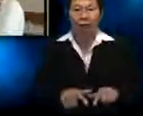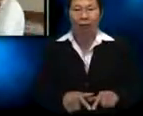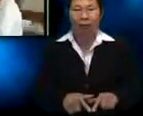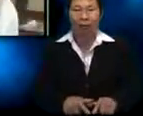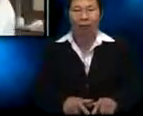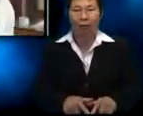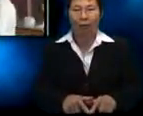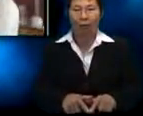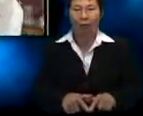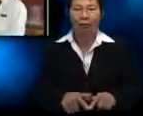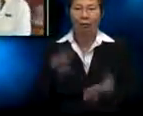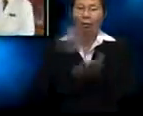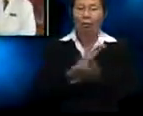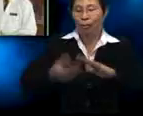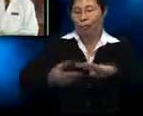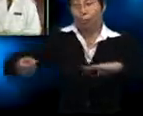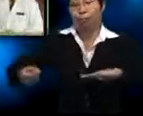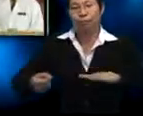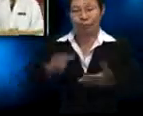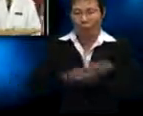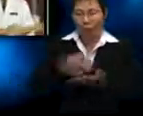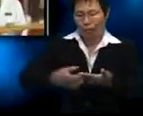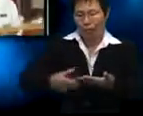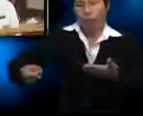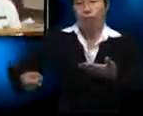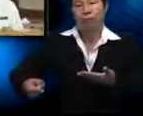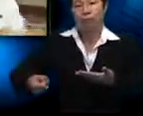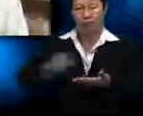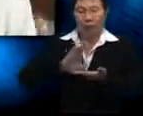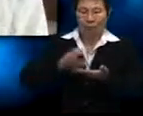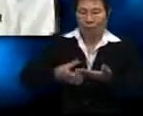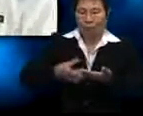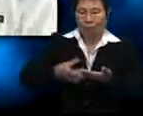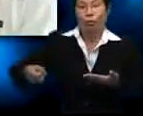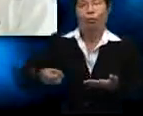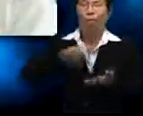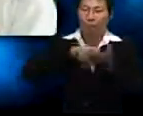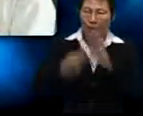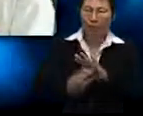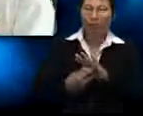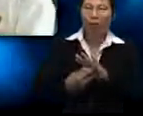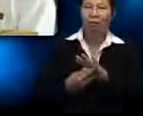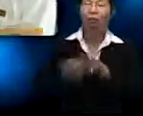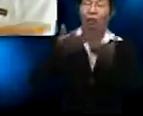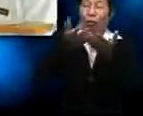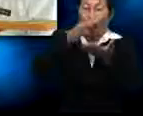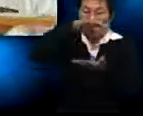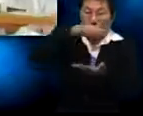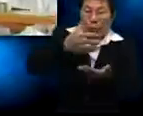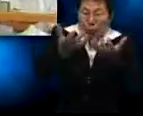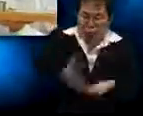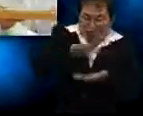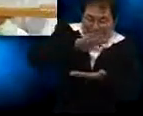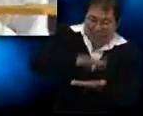The paper was pulled out. It shows that the weight is not pressing the paper against